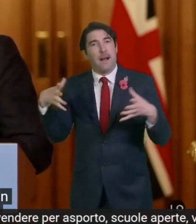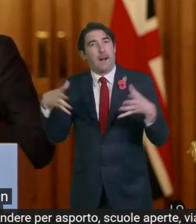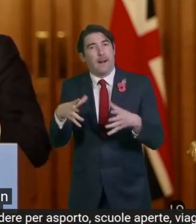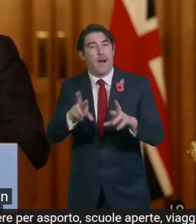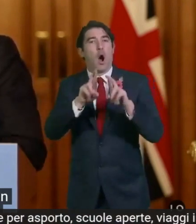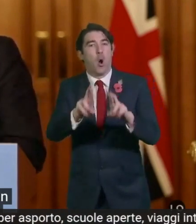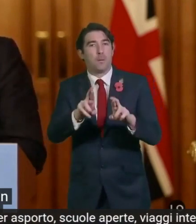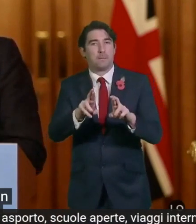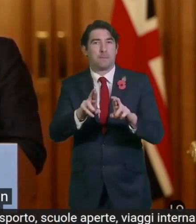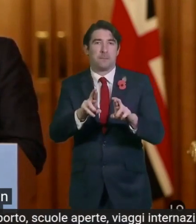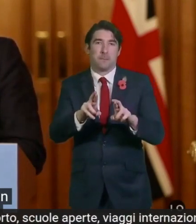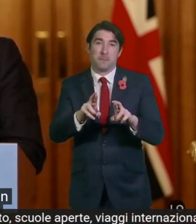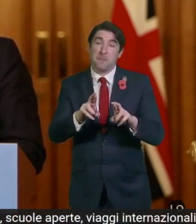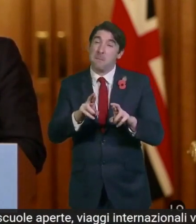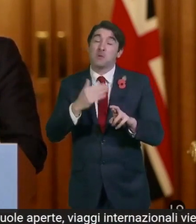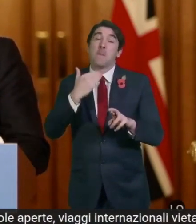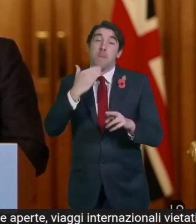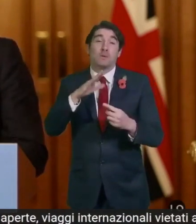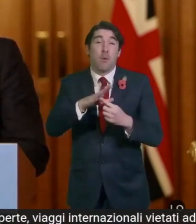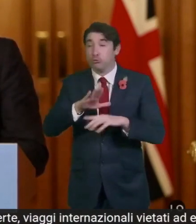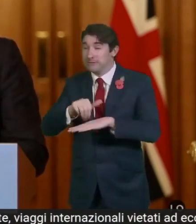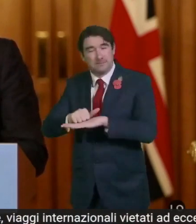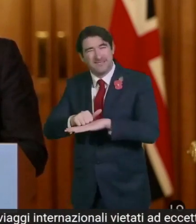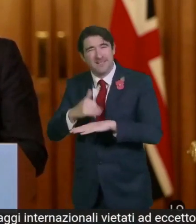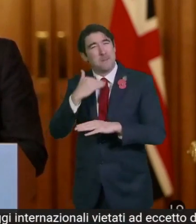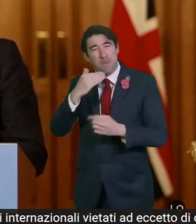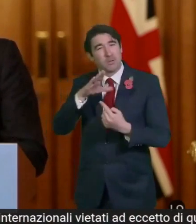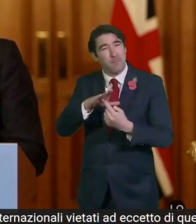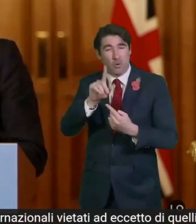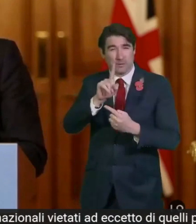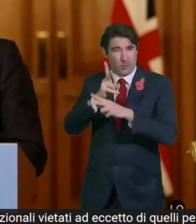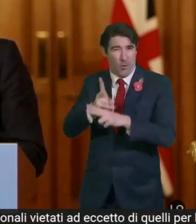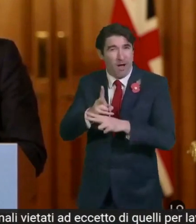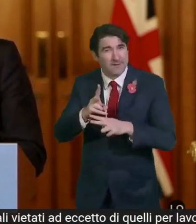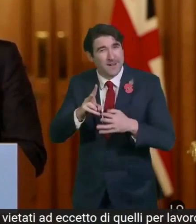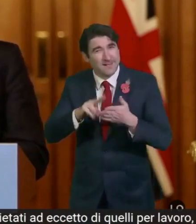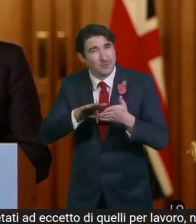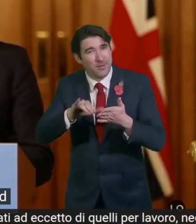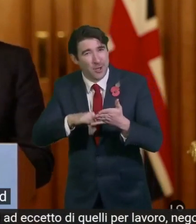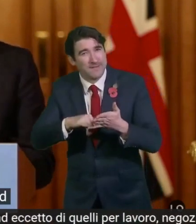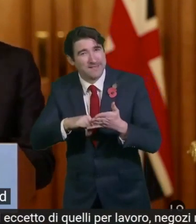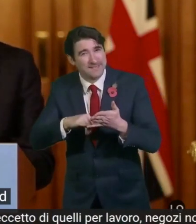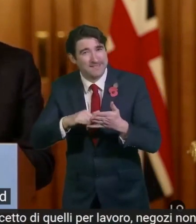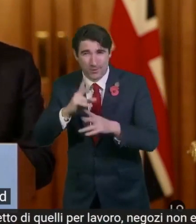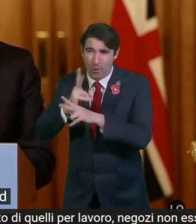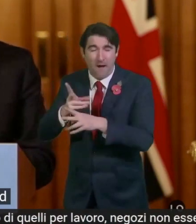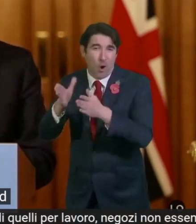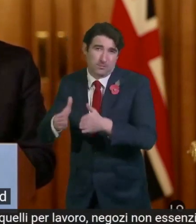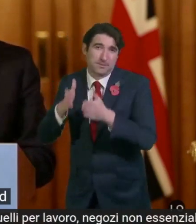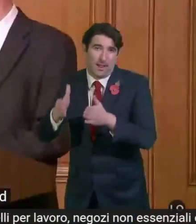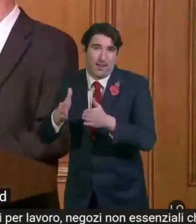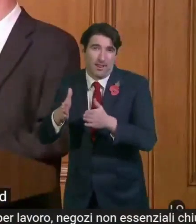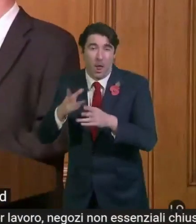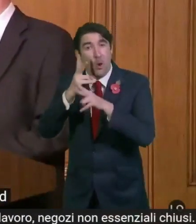the NHS and save a lot of lives, and that's the fundamental objective. On the questions you asked